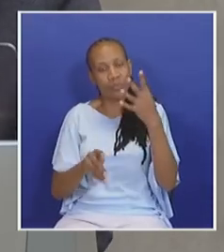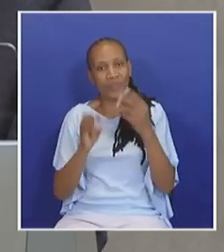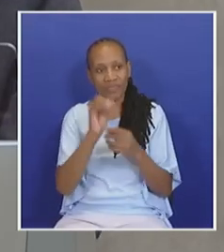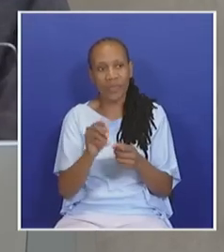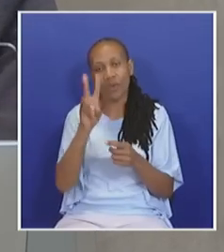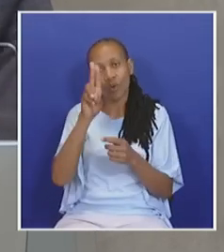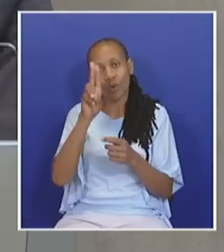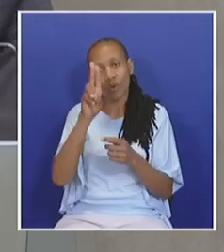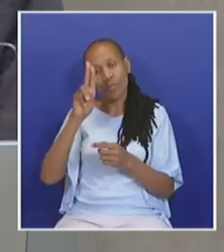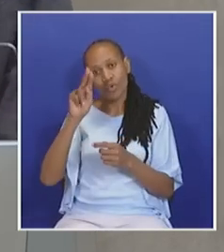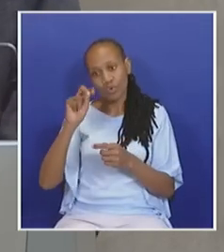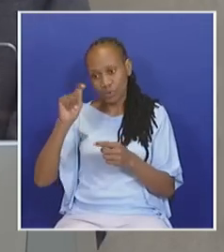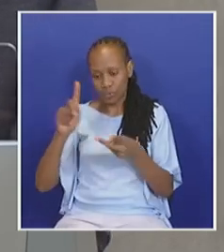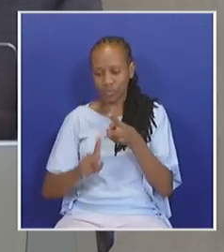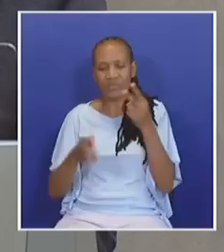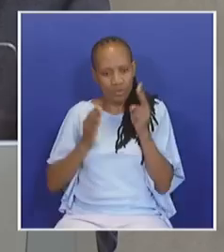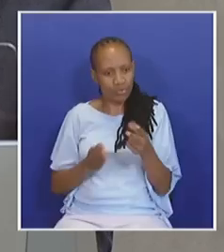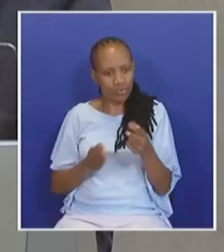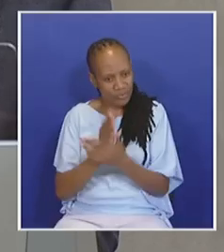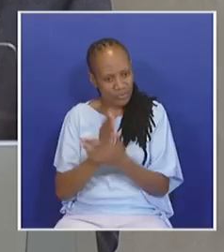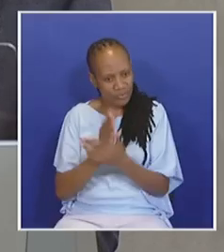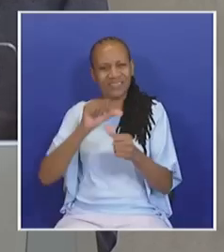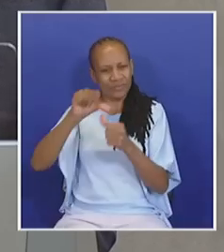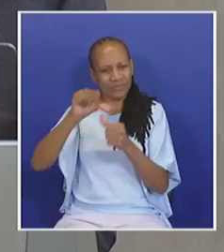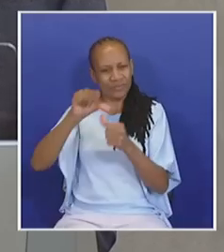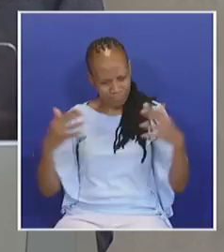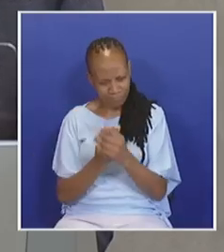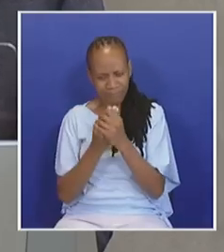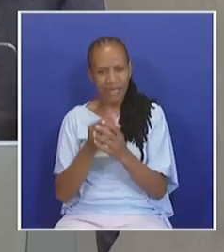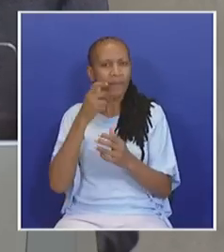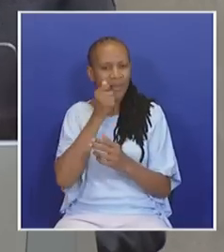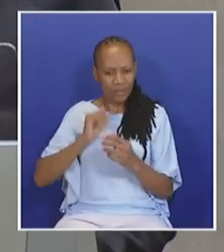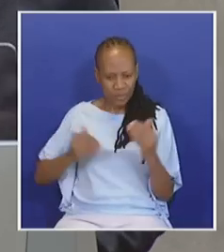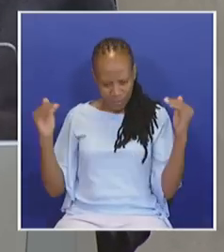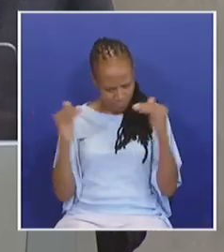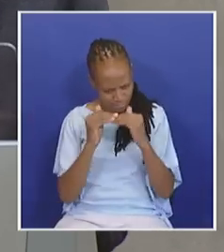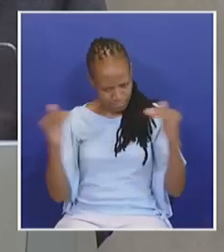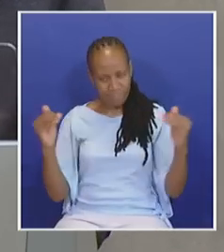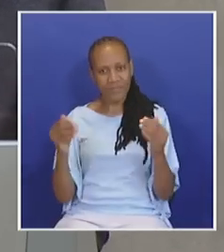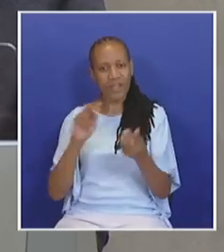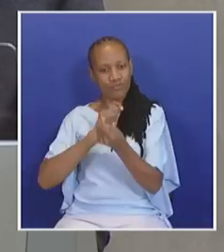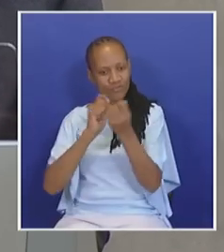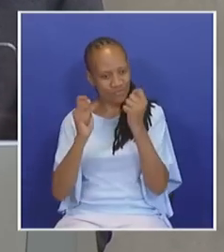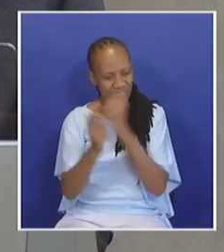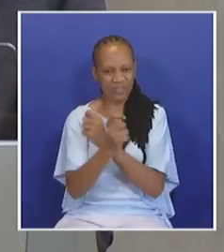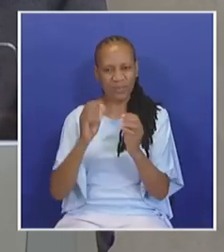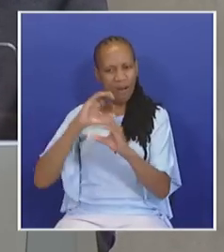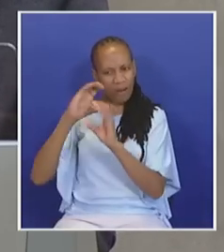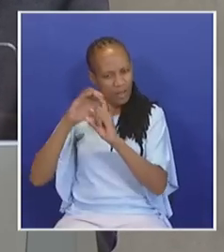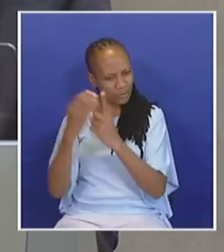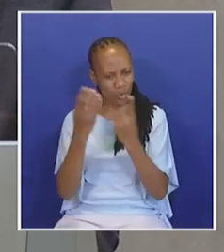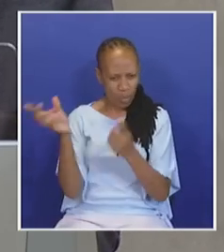human rights, non-racialism, non-tribalism, and non-sexism, redress, transformation, intercultural and